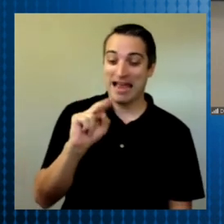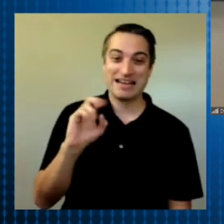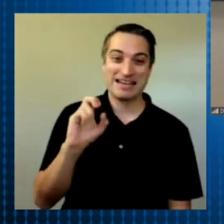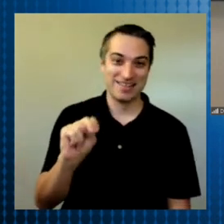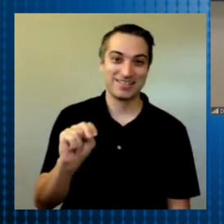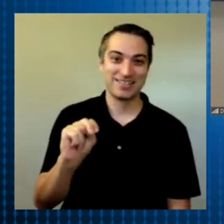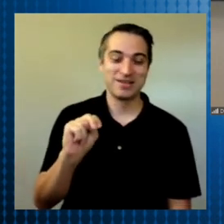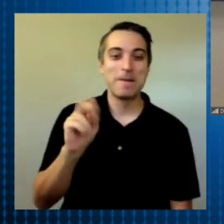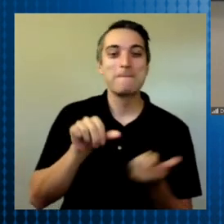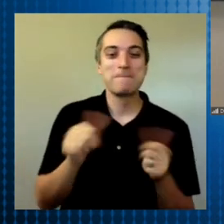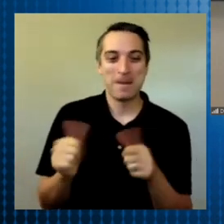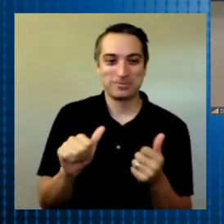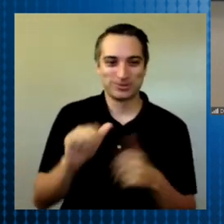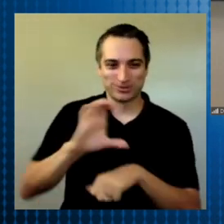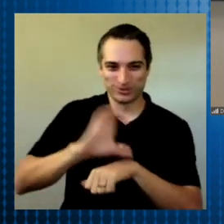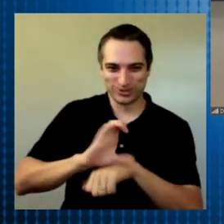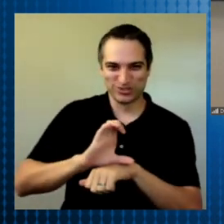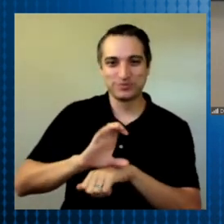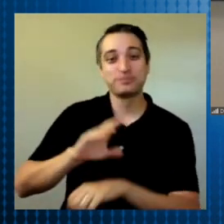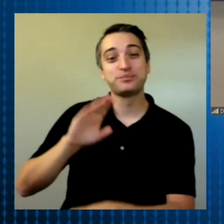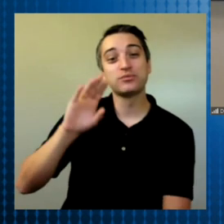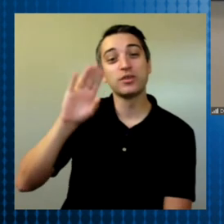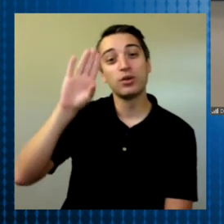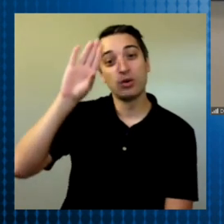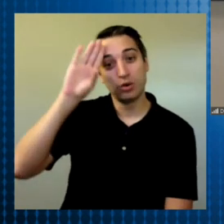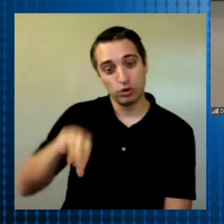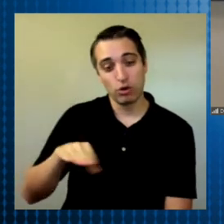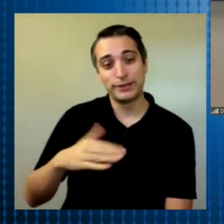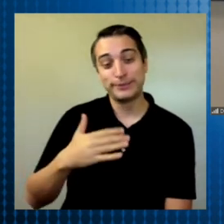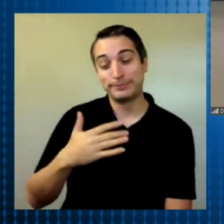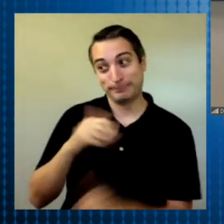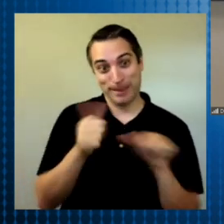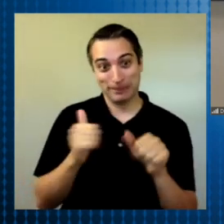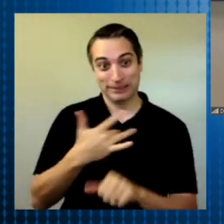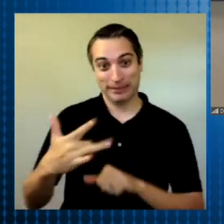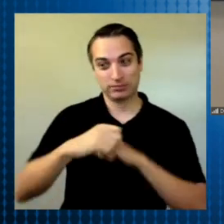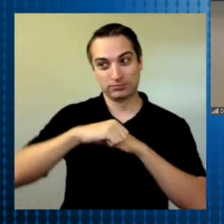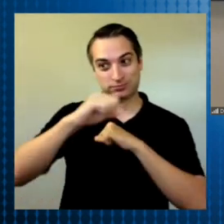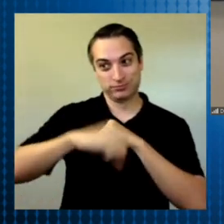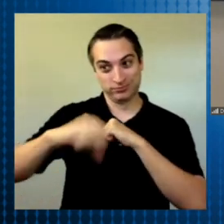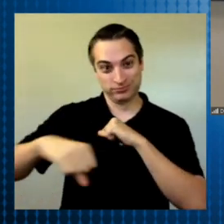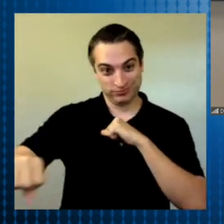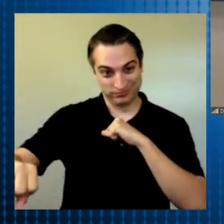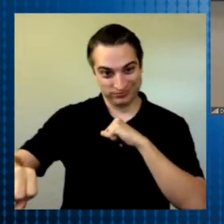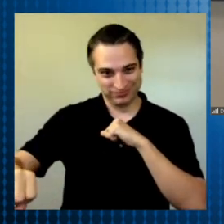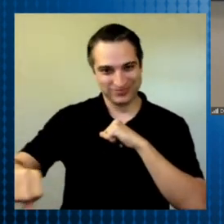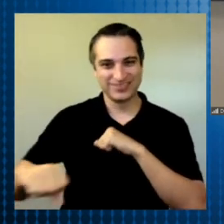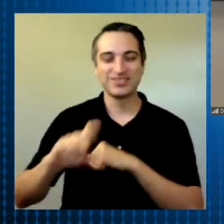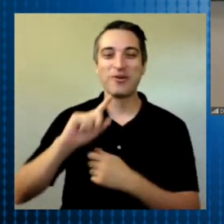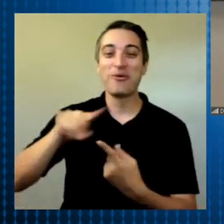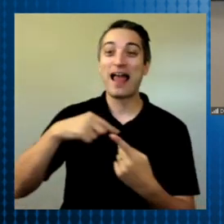have a proclivity to talk too long. So, Brother Nun, I want you, when I get to 12